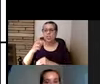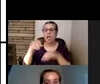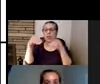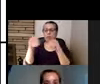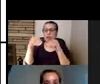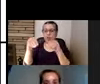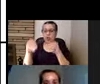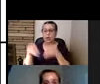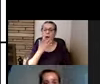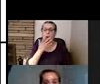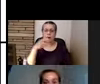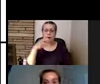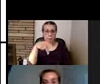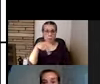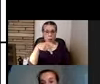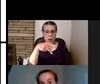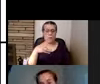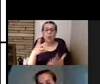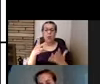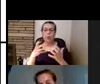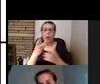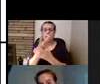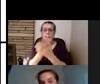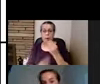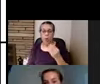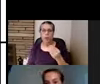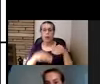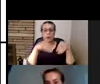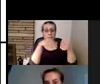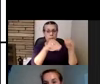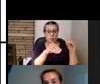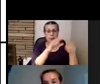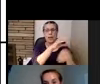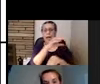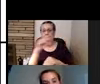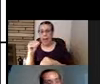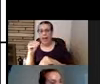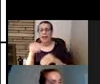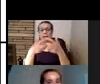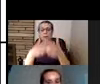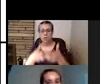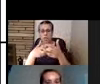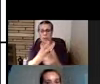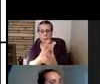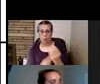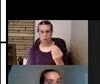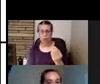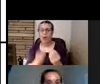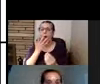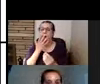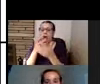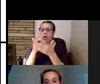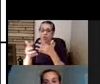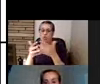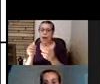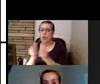the purple dots indicate where we plan to target both a fare vending machine and a Charlie retailer due to high need. The grayish dots with the white